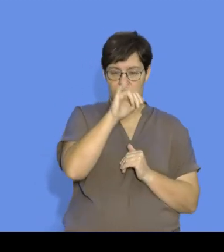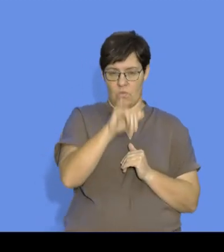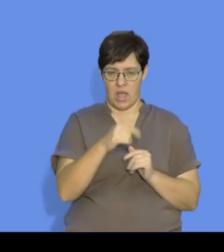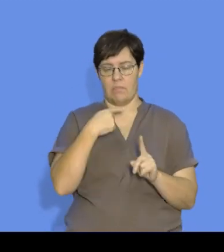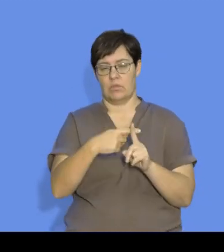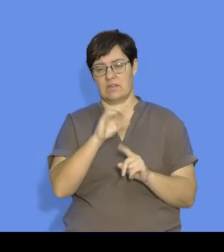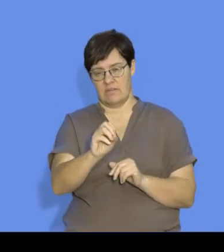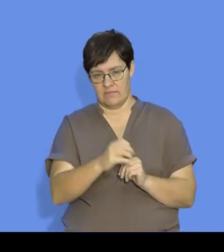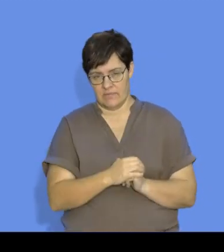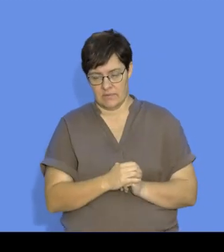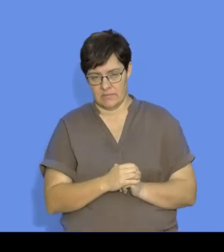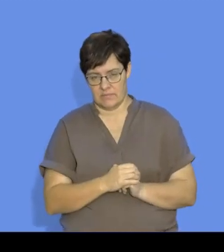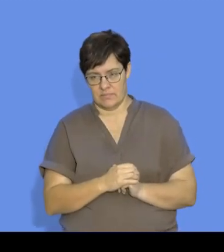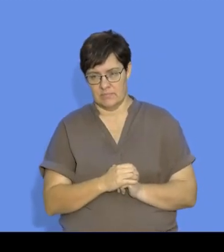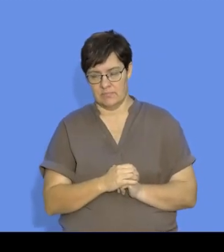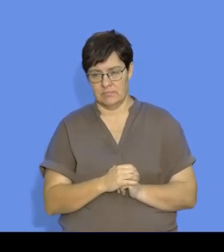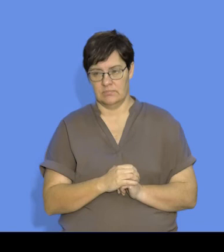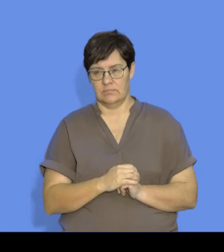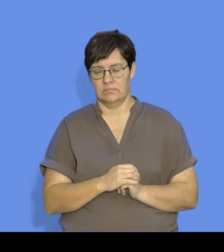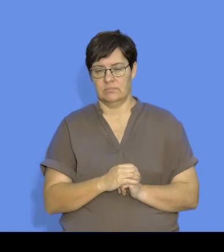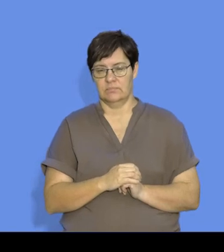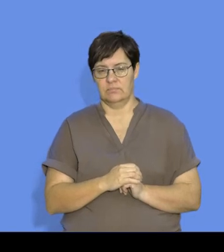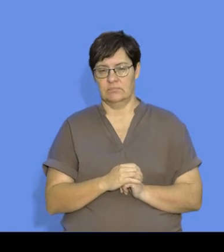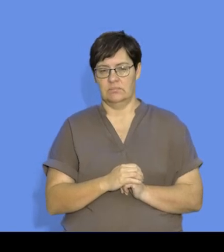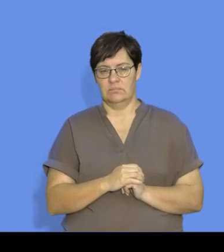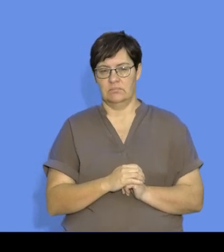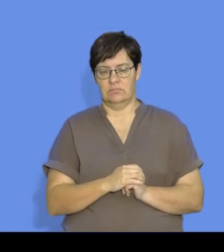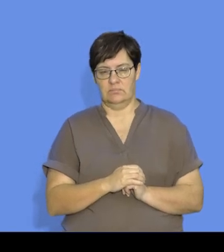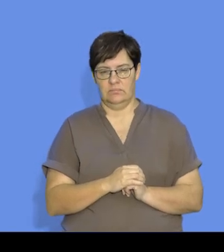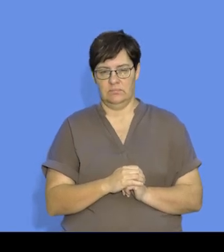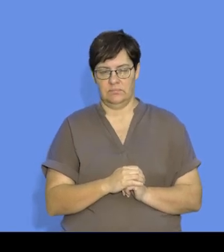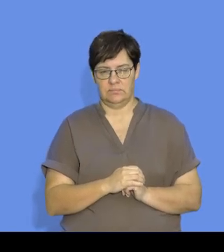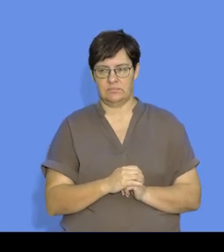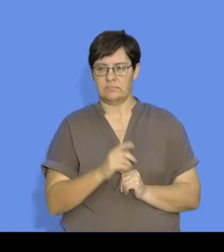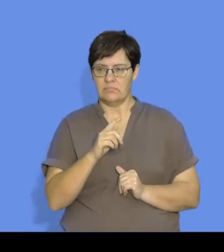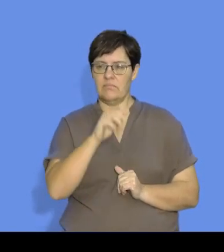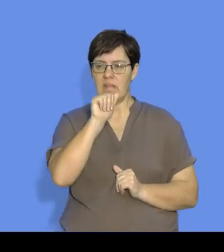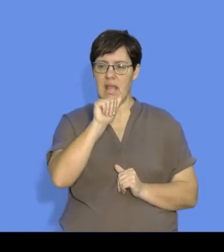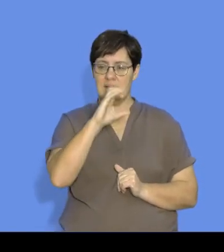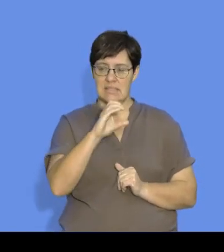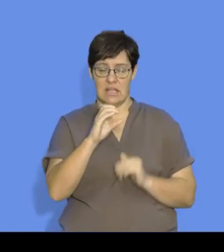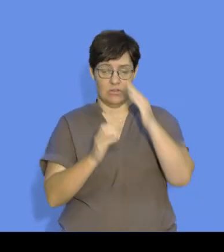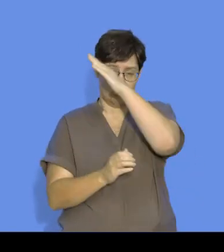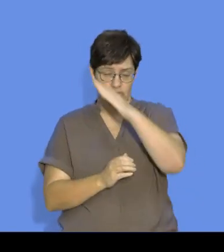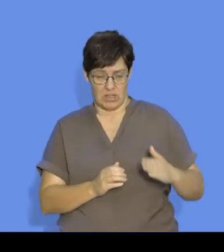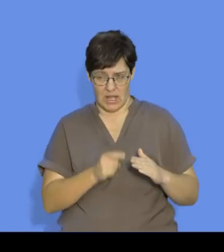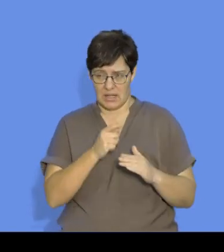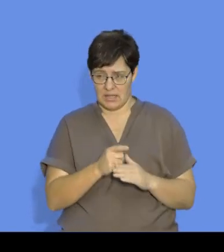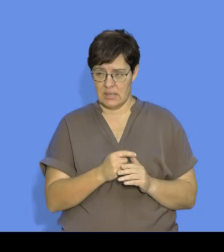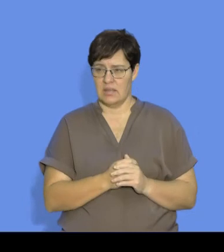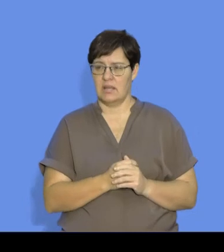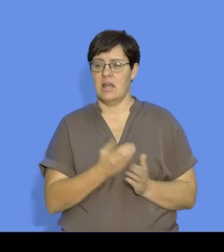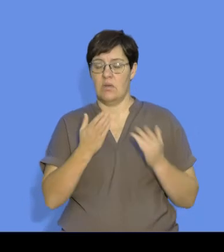and the y are positive. Now, the equation of the straight line AC, to find